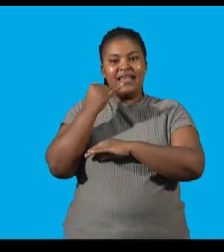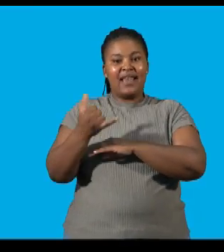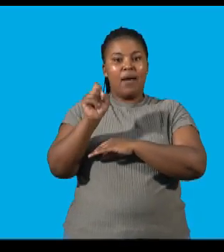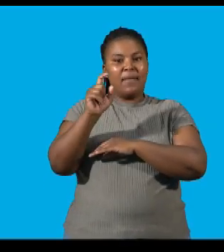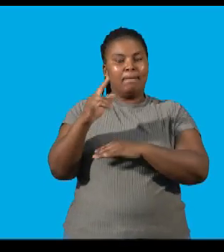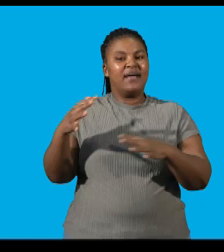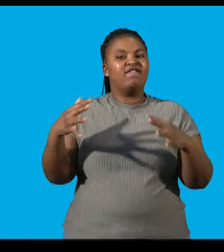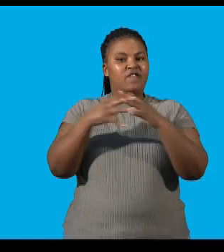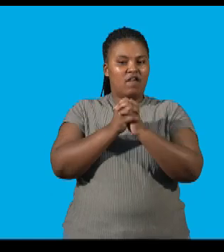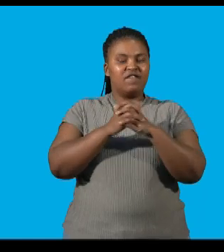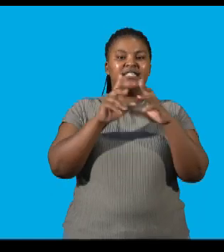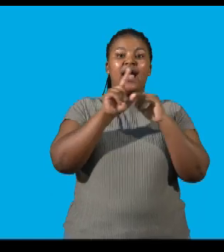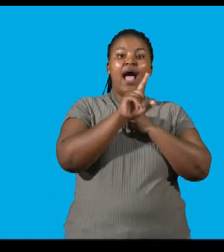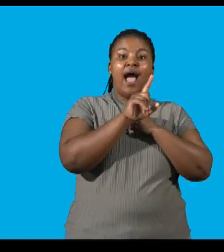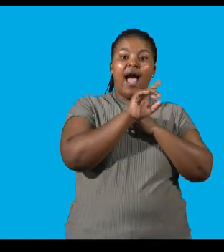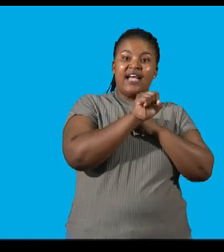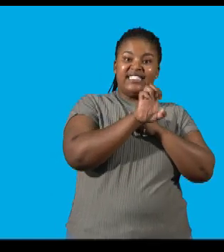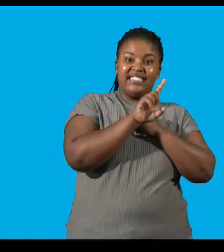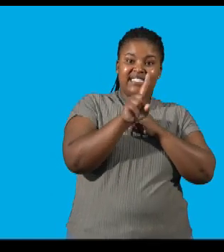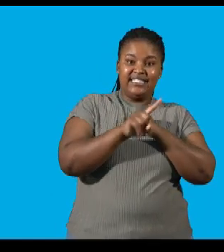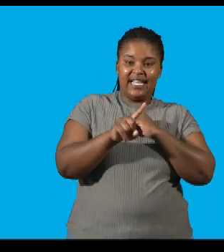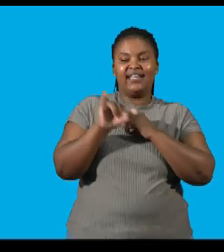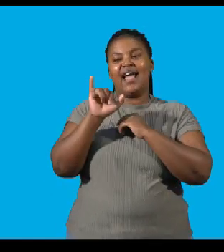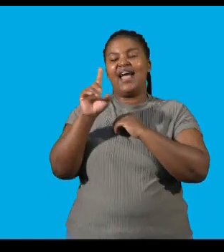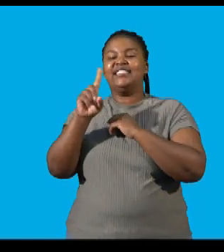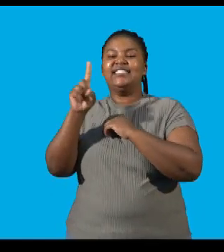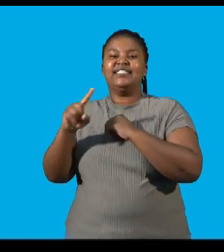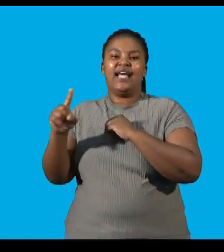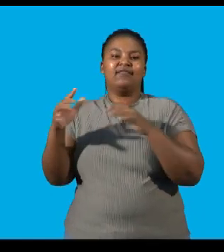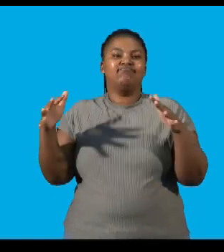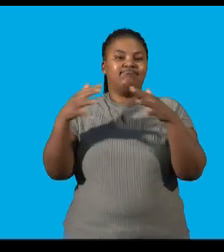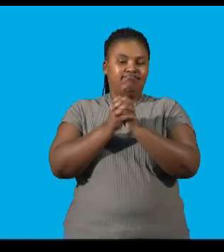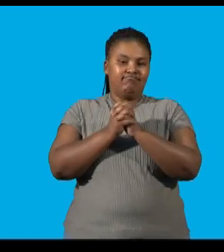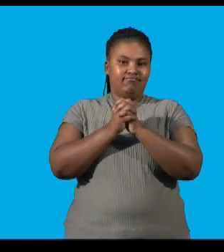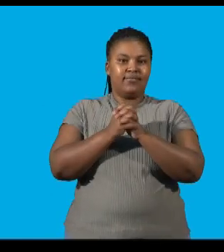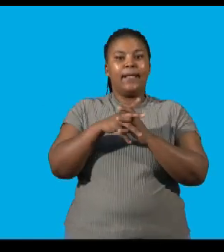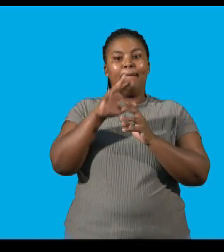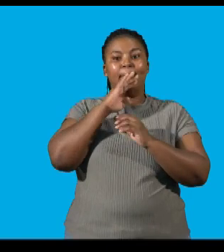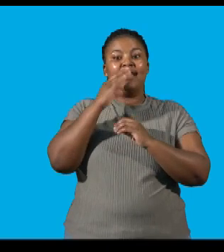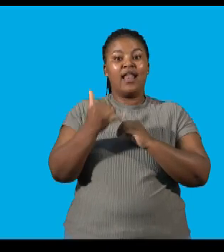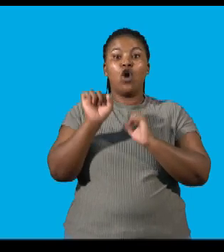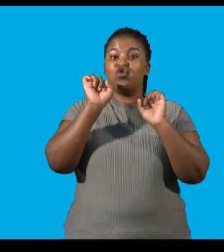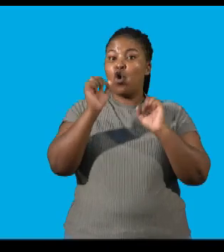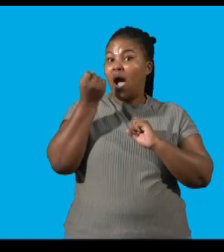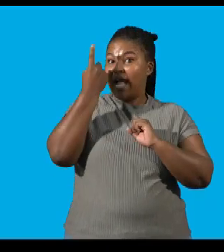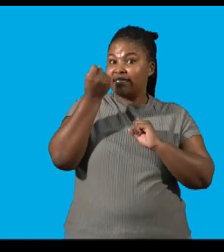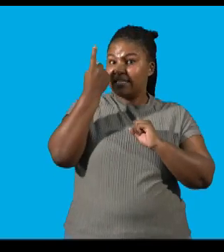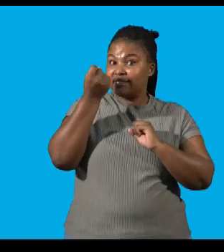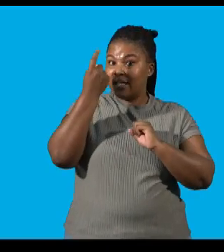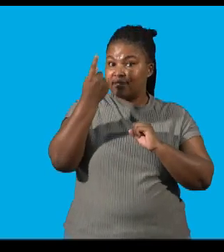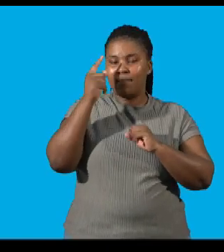a comparison of the special economic zone and the IDZ. So this calls for your